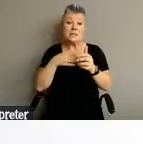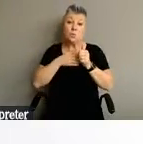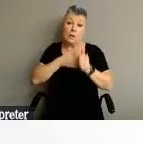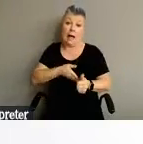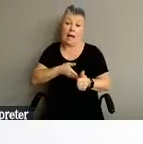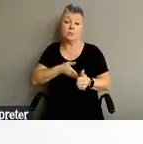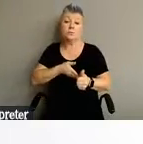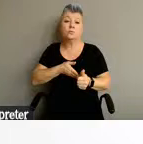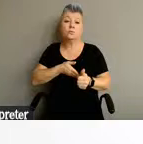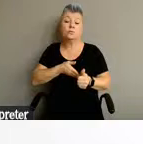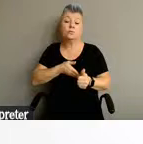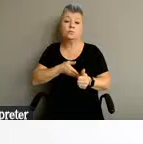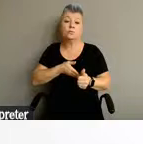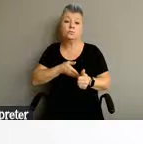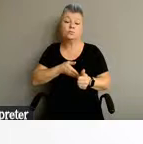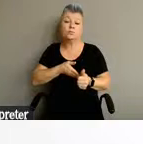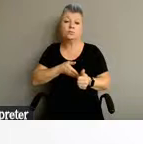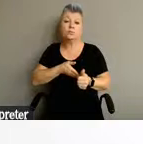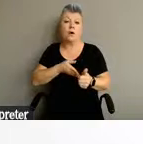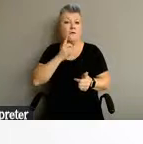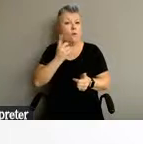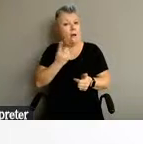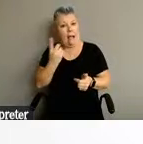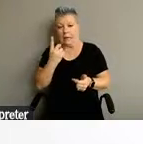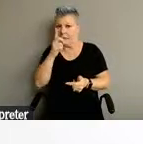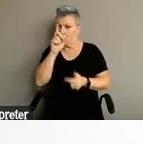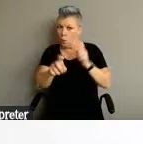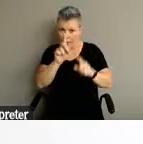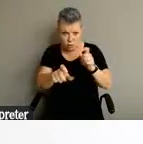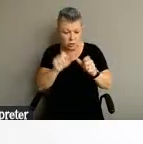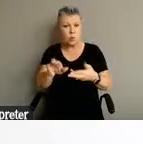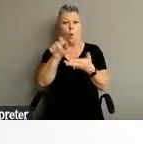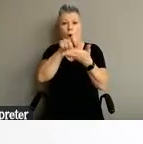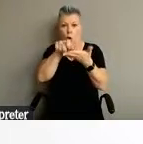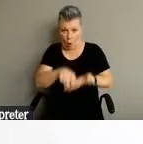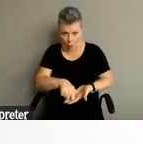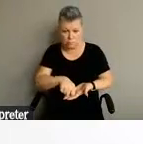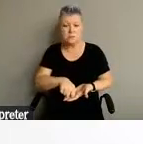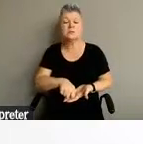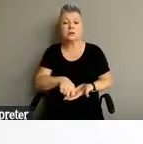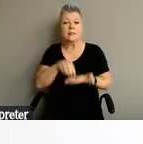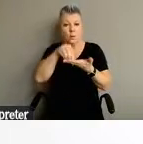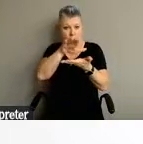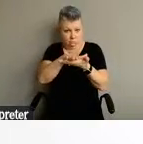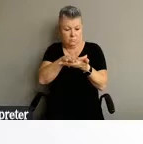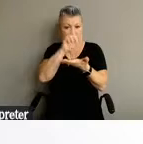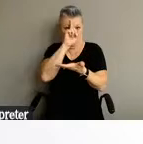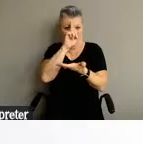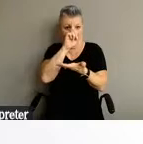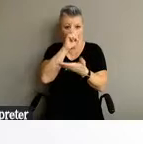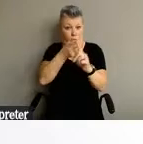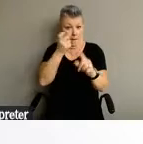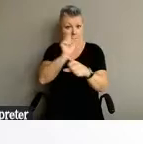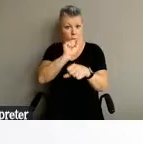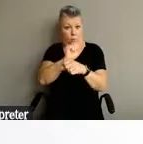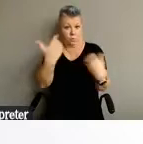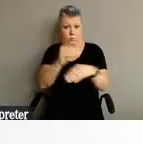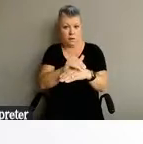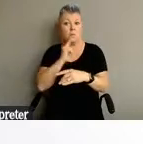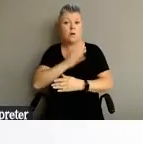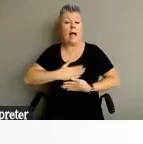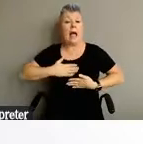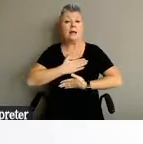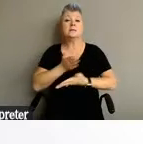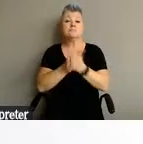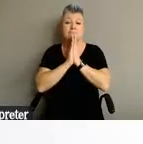you to capture questions and notes from our work tonight. We ask that you please use this